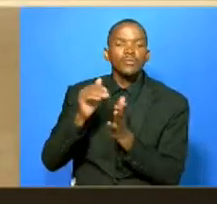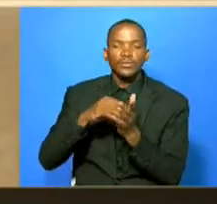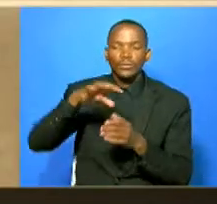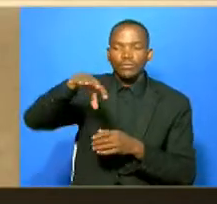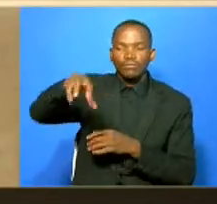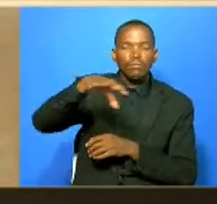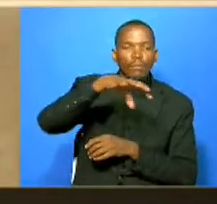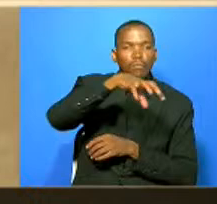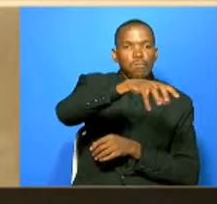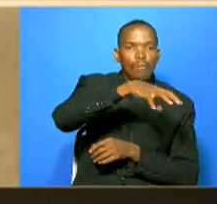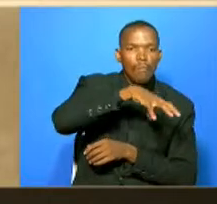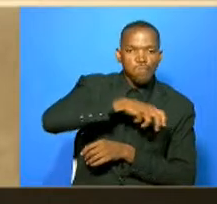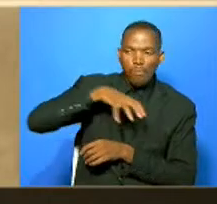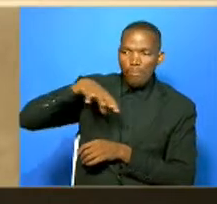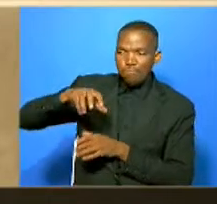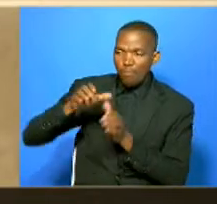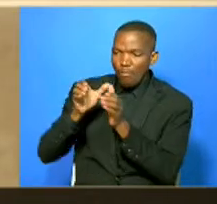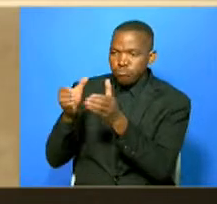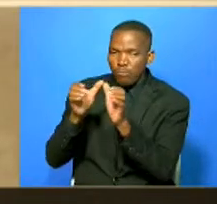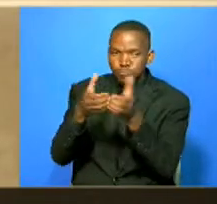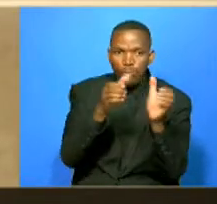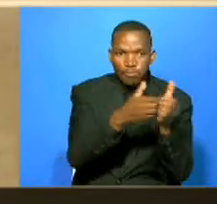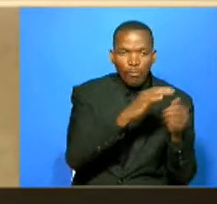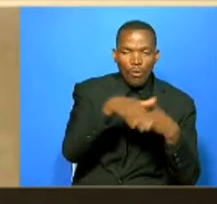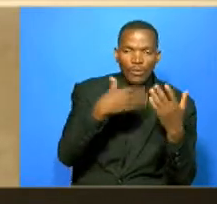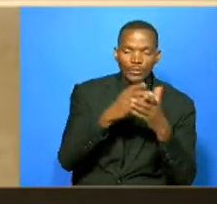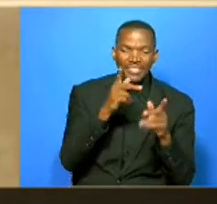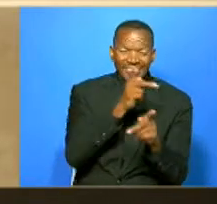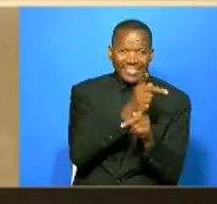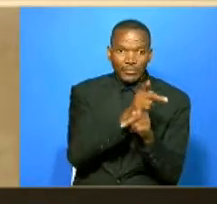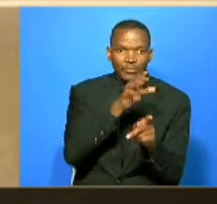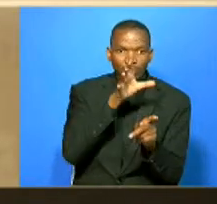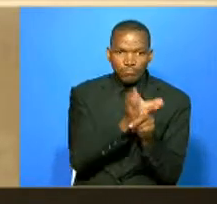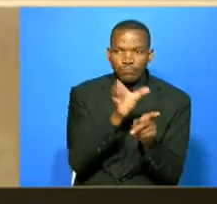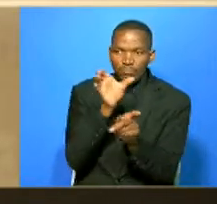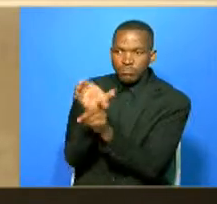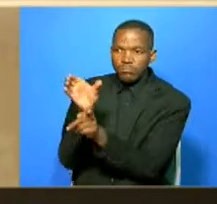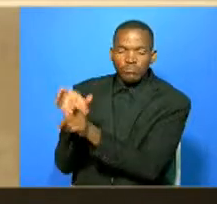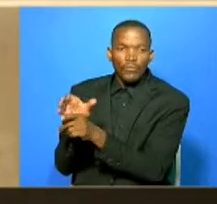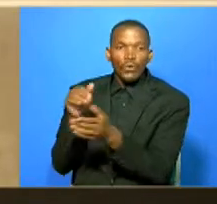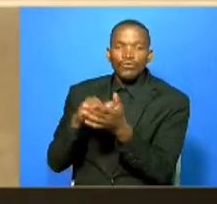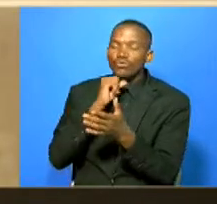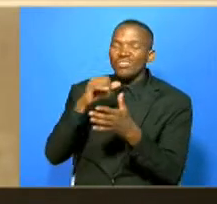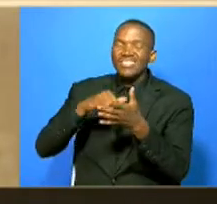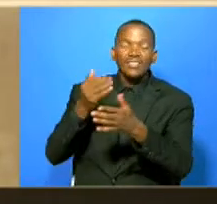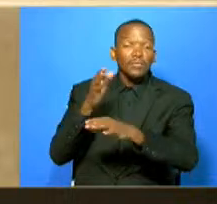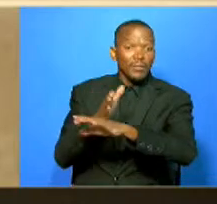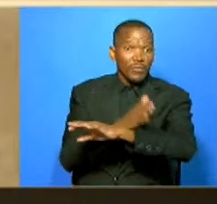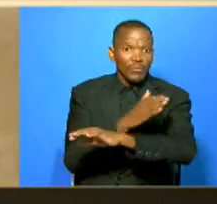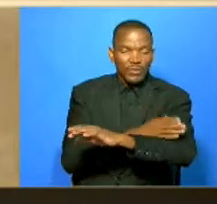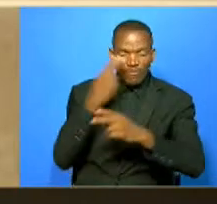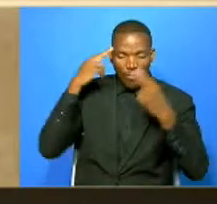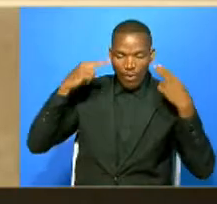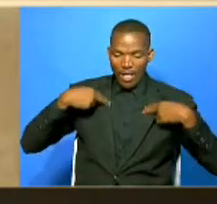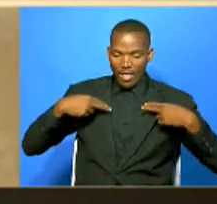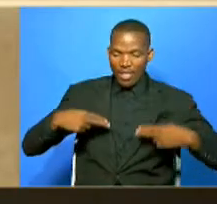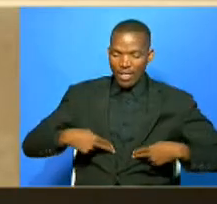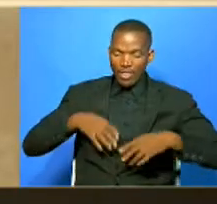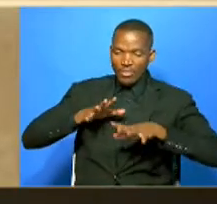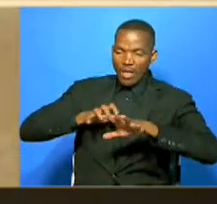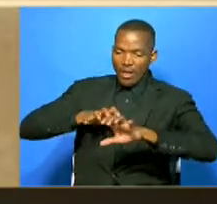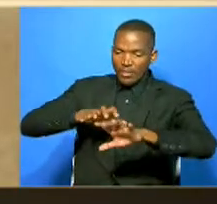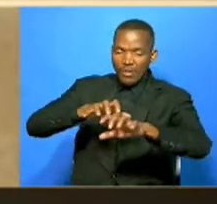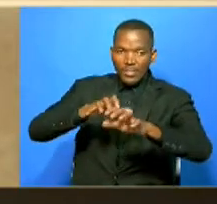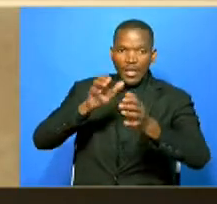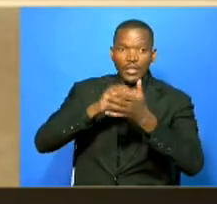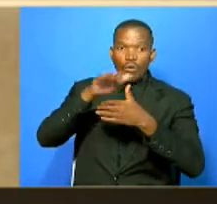and compartmentalization containment zones not only contribute to promotion of health of animals, but